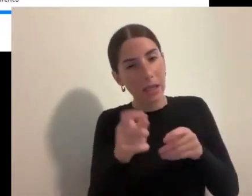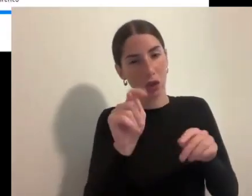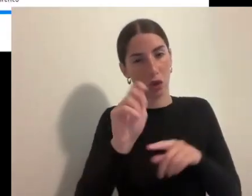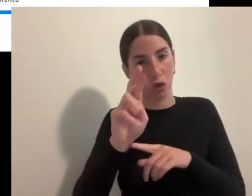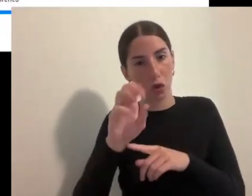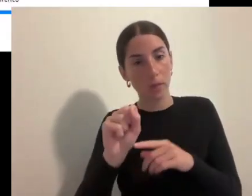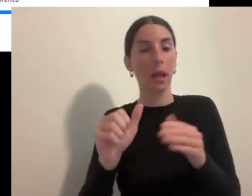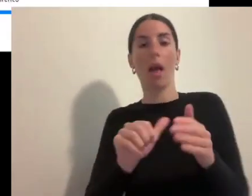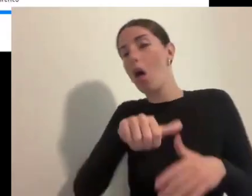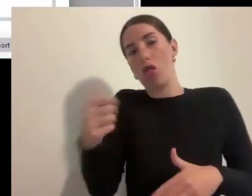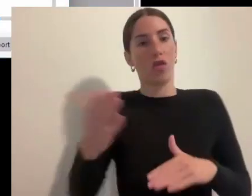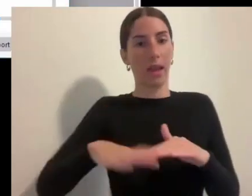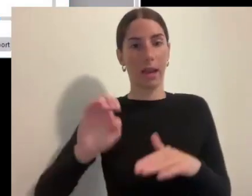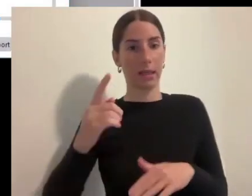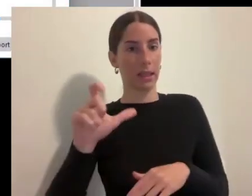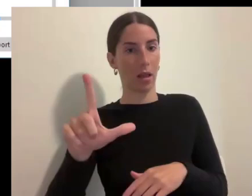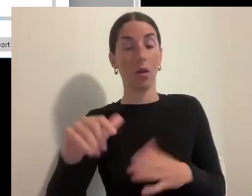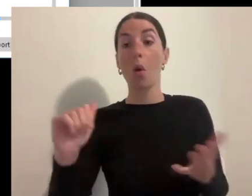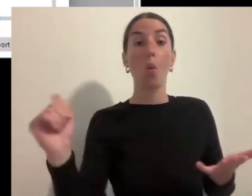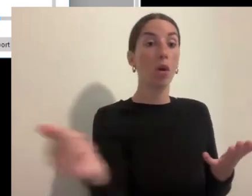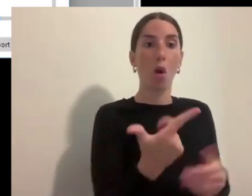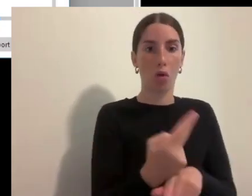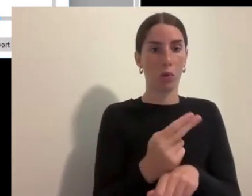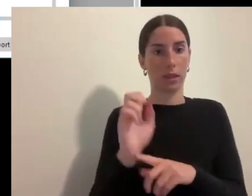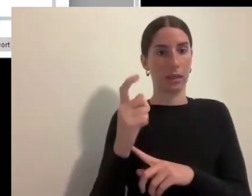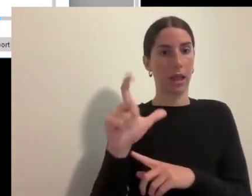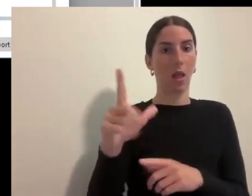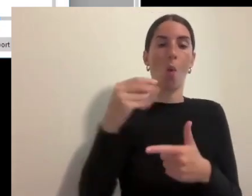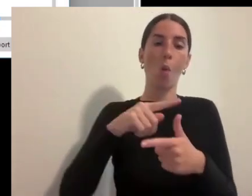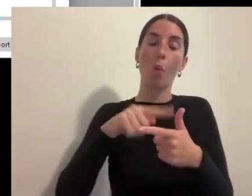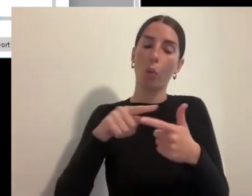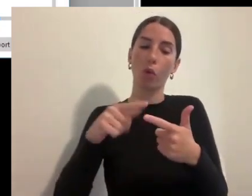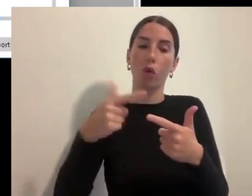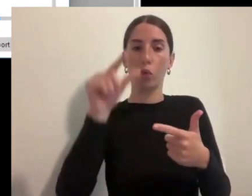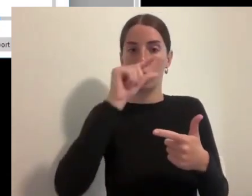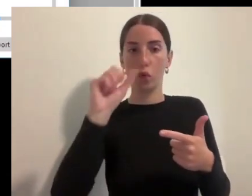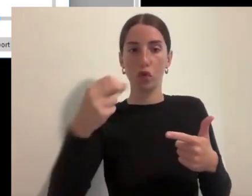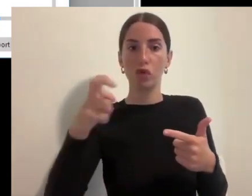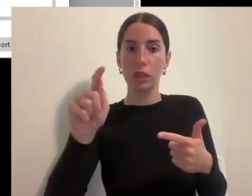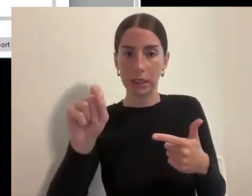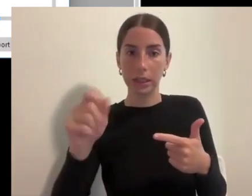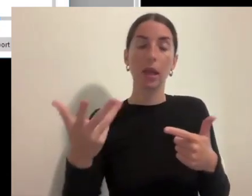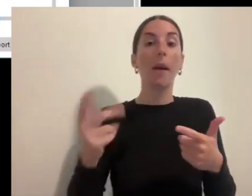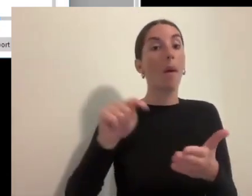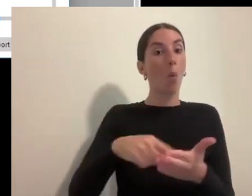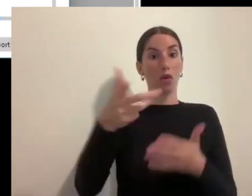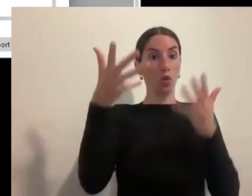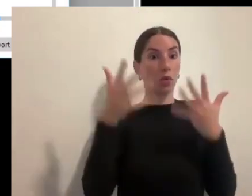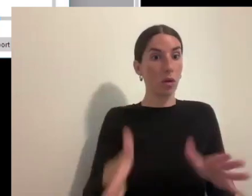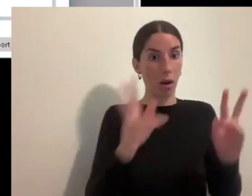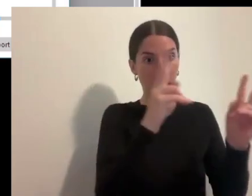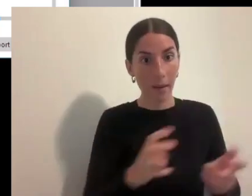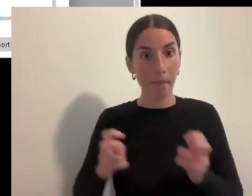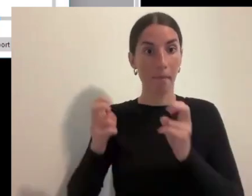Excel, because of course we all do Excel, right? Or Google Sheets. But after you import the terms into